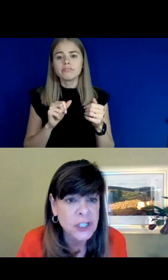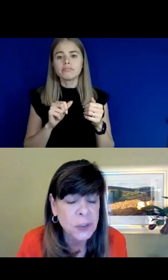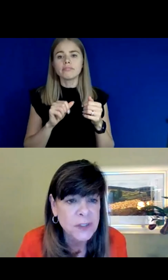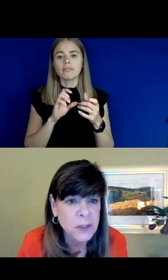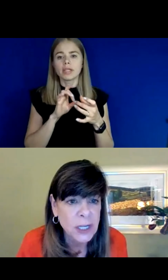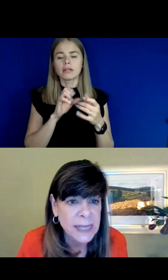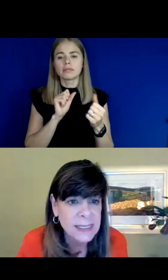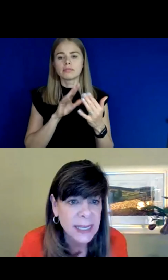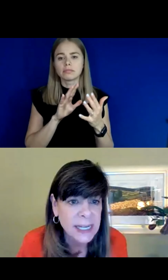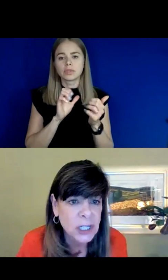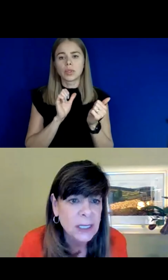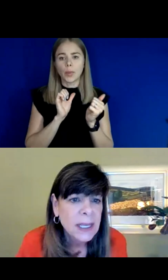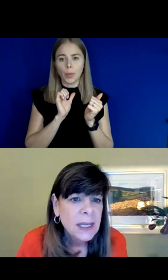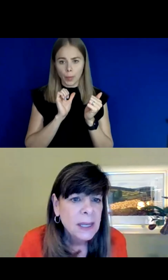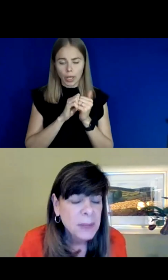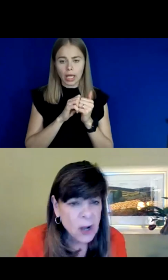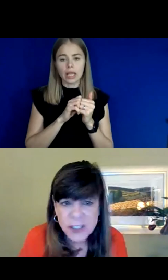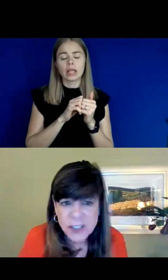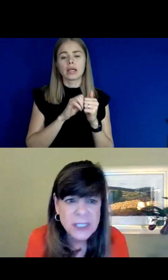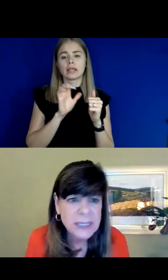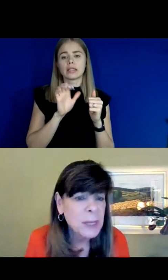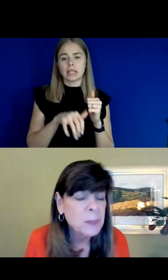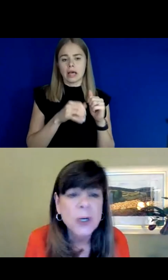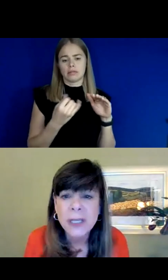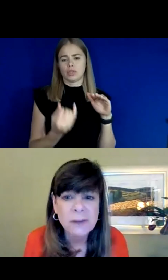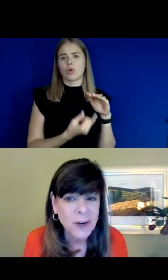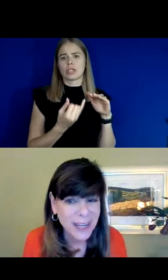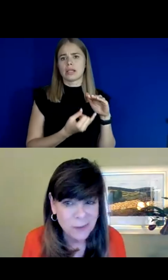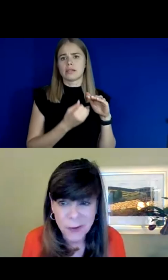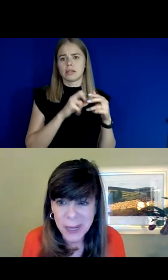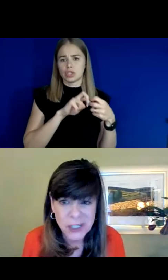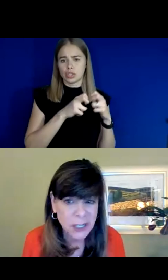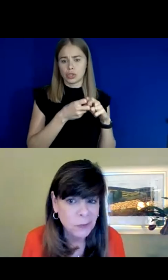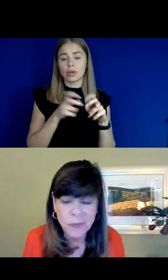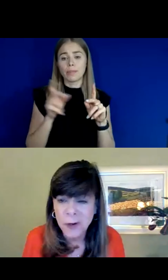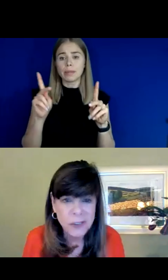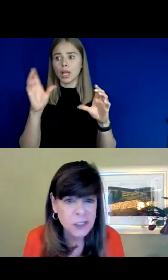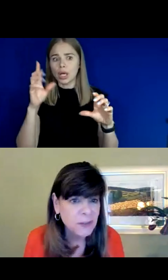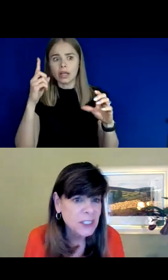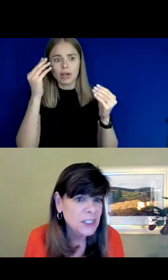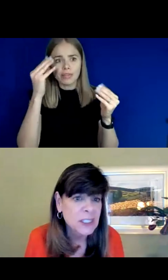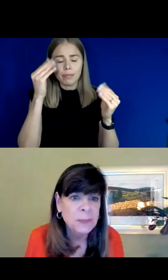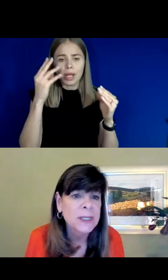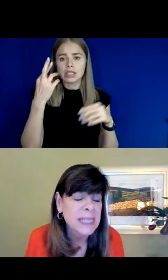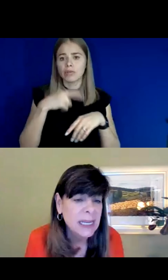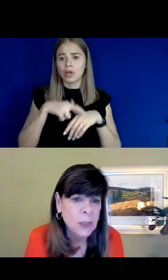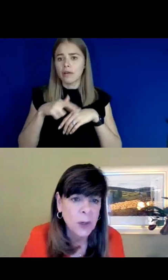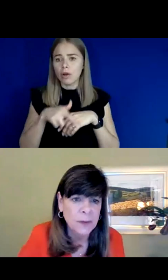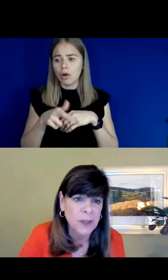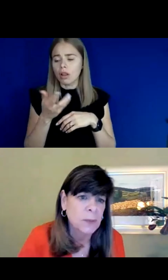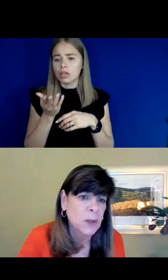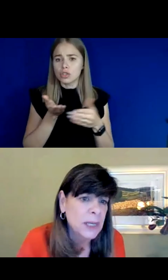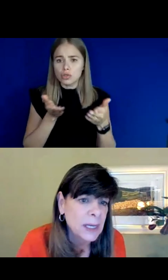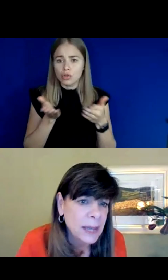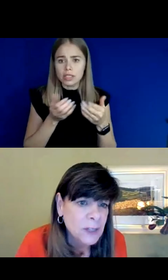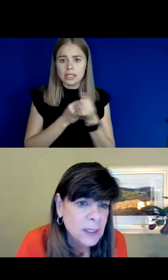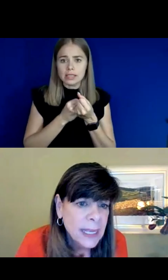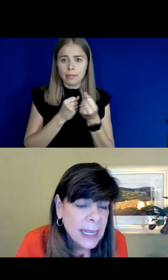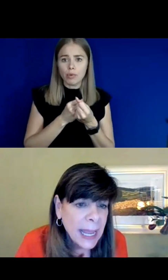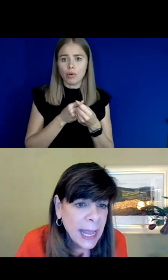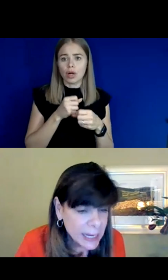compounding issue of social isolation, but also just people were looking for information and referral services and supports anywhere at the